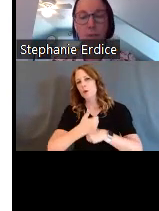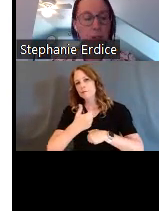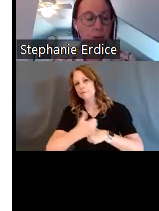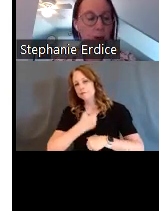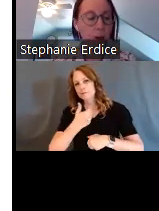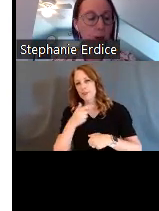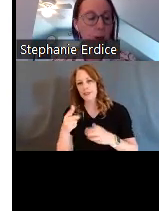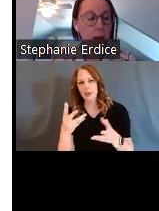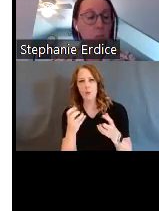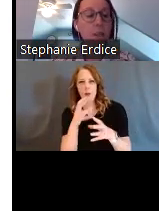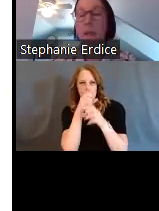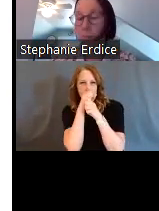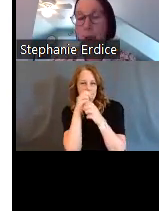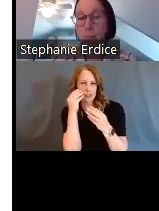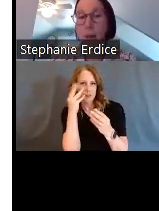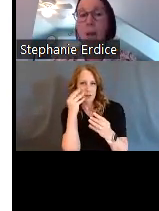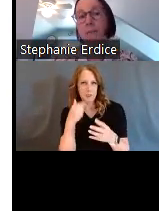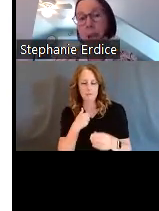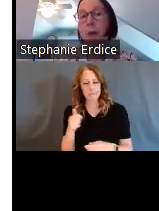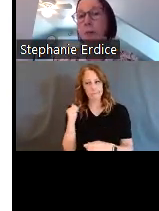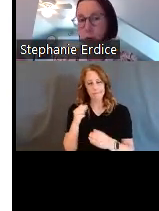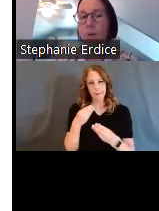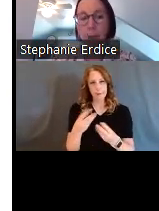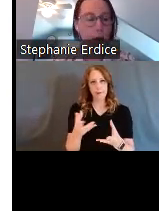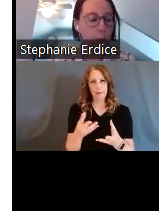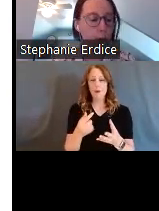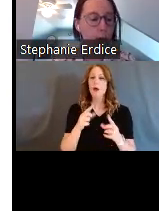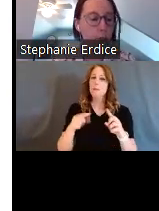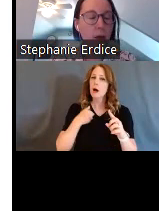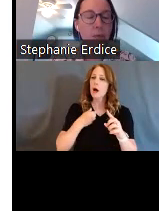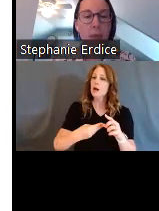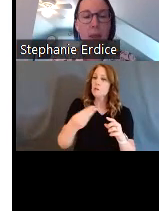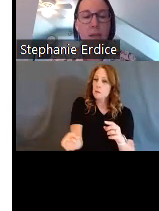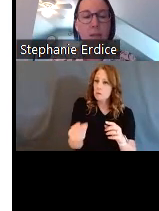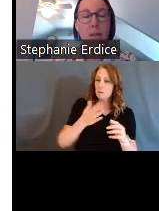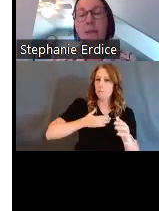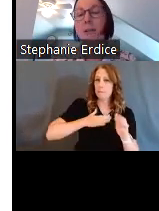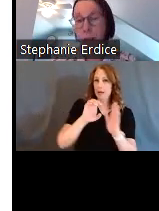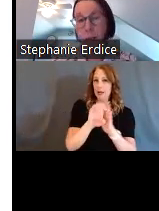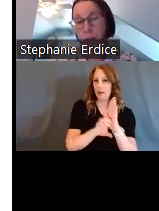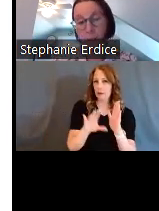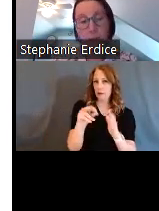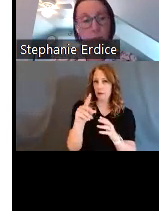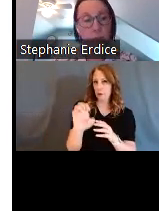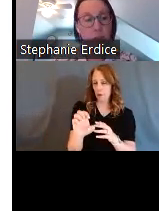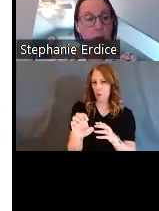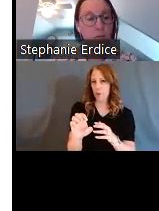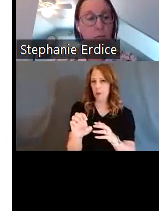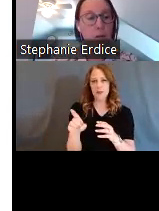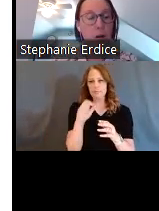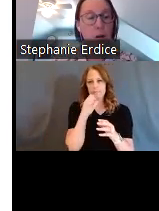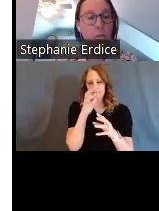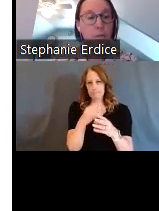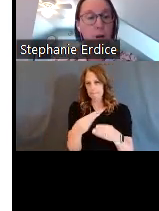and I refused to give it up. But I would give them kind of the ethical code that I operated with. And they did not get the confidential information